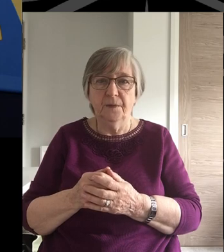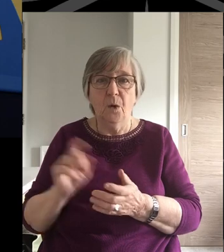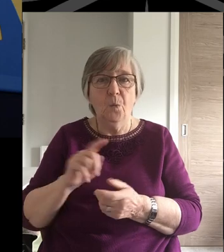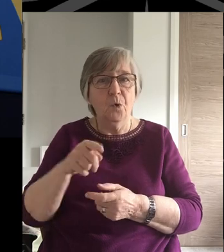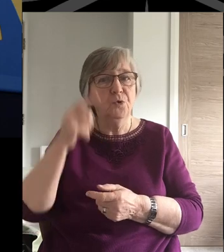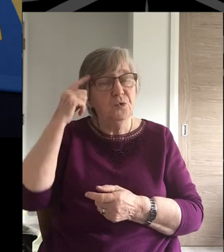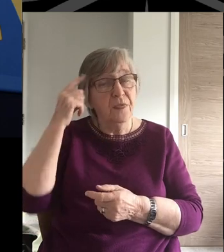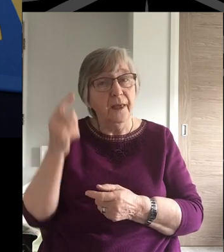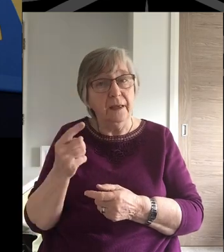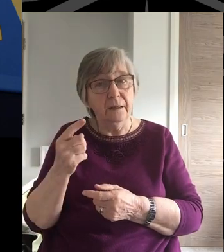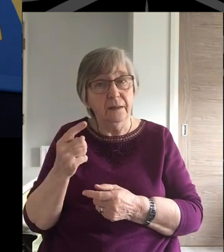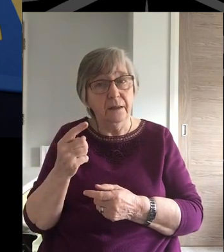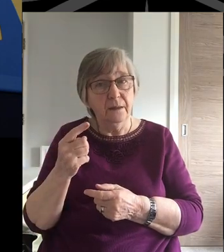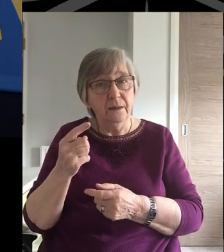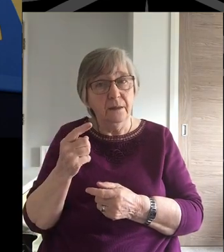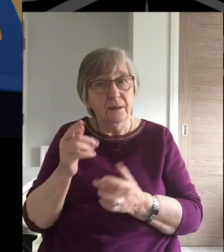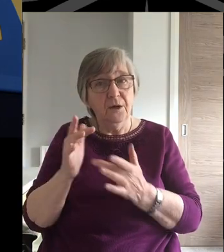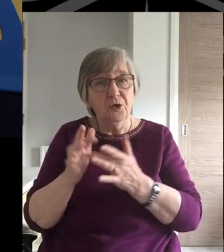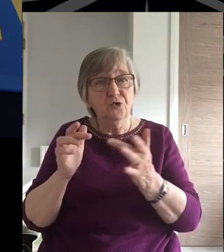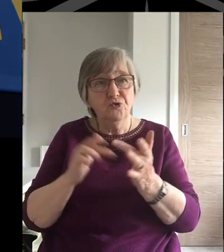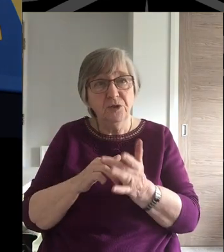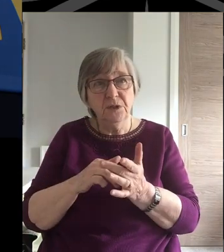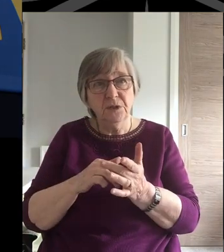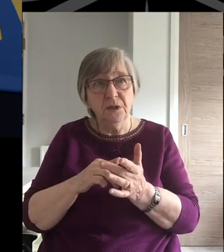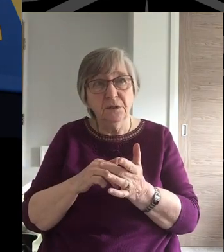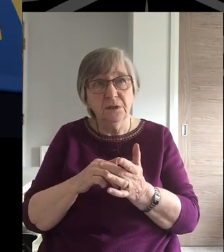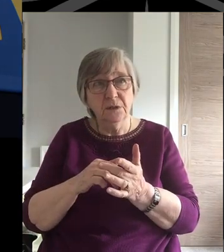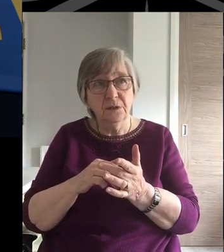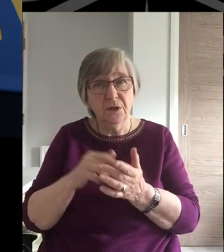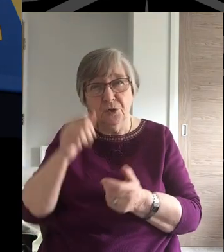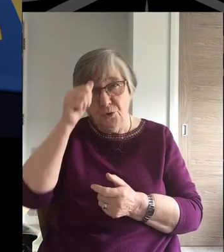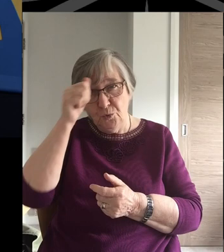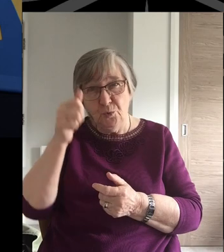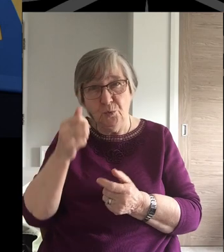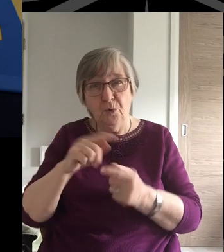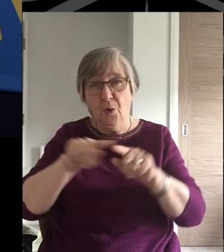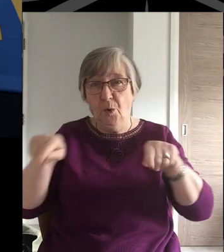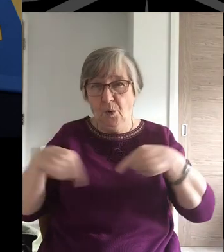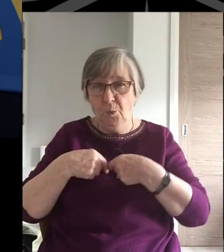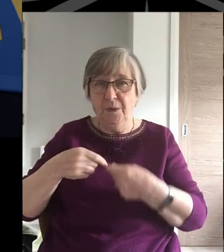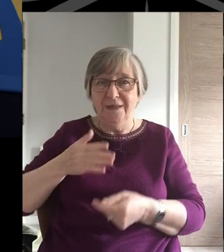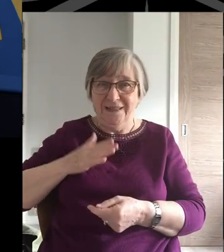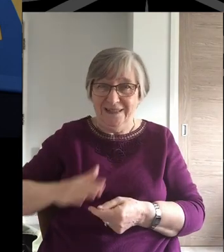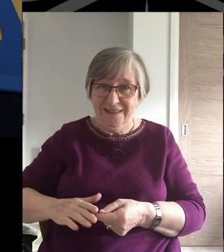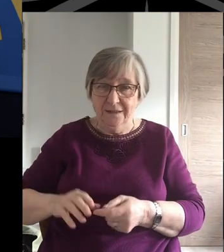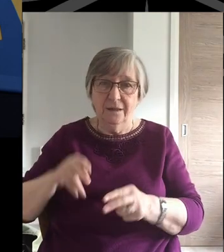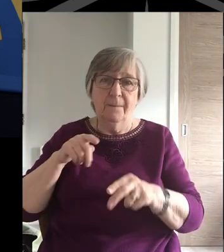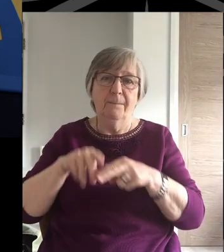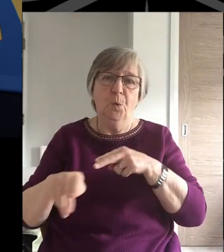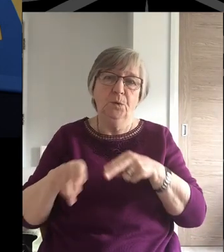What do you think Jesus reckoned that we most needed?